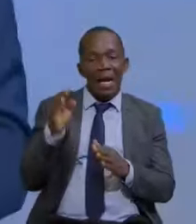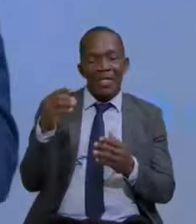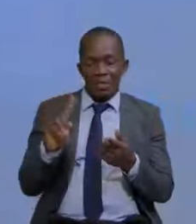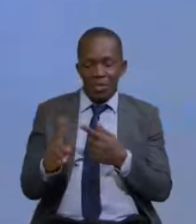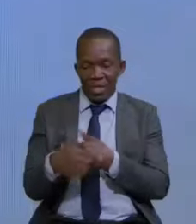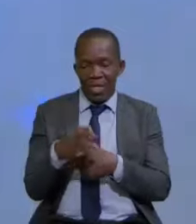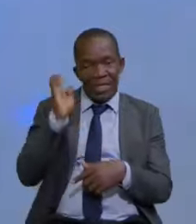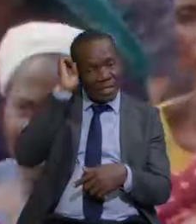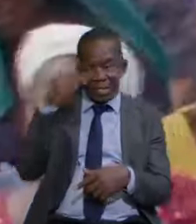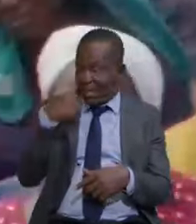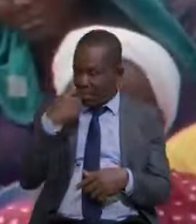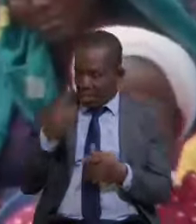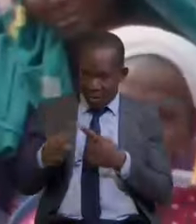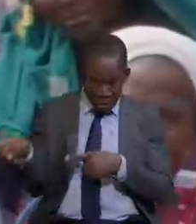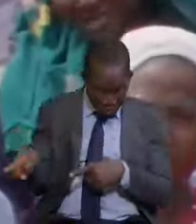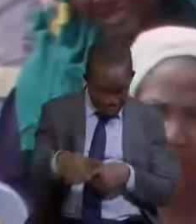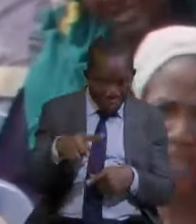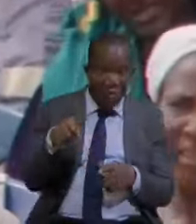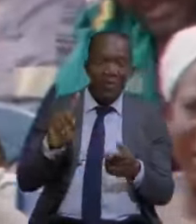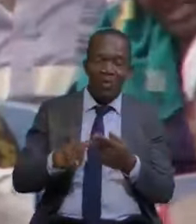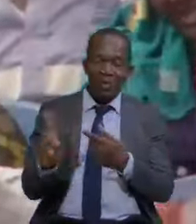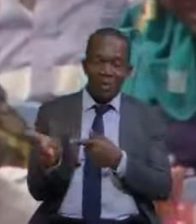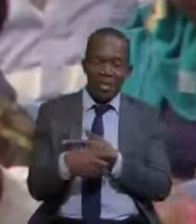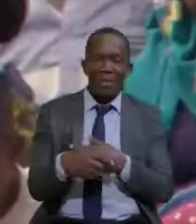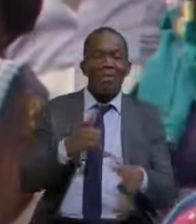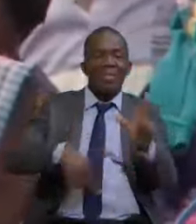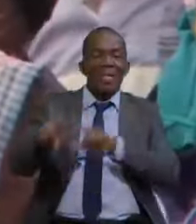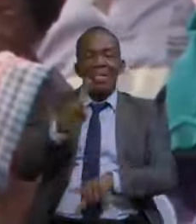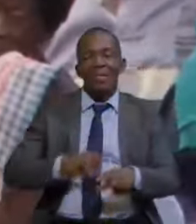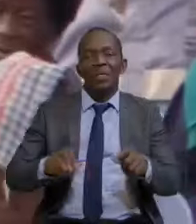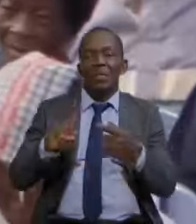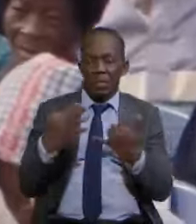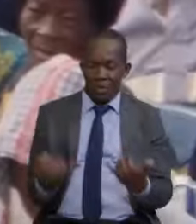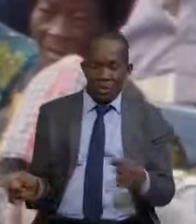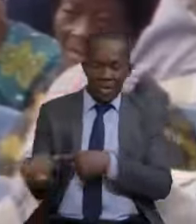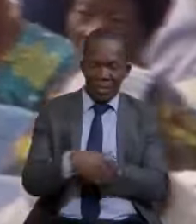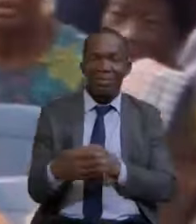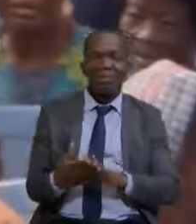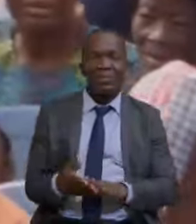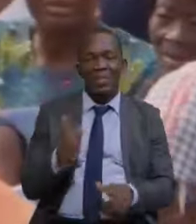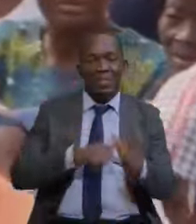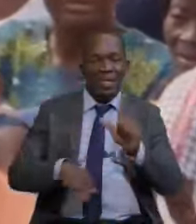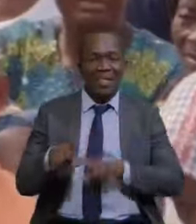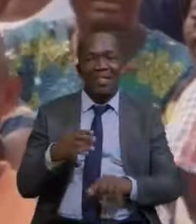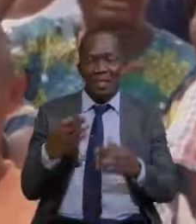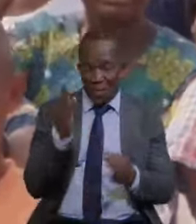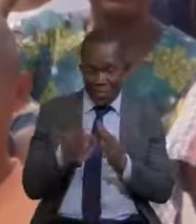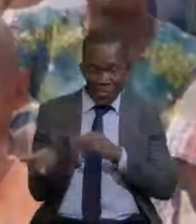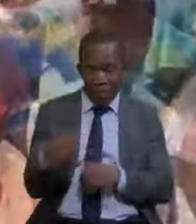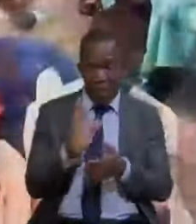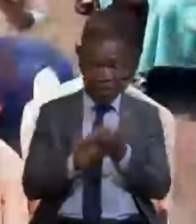day, somebody shout this day, if you believe, it's your day of